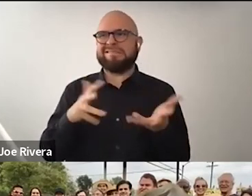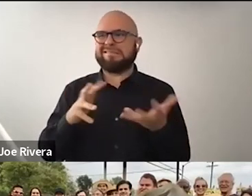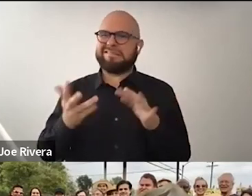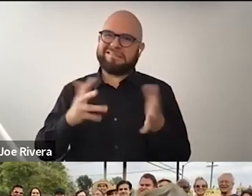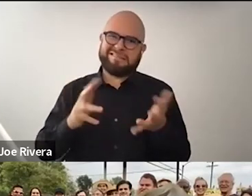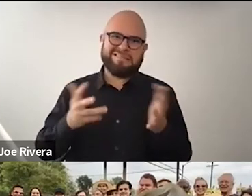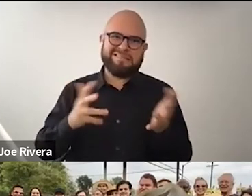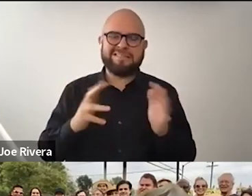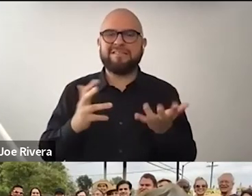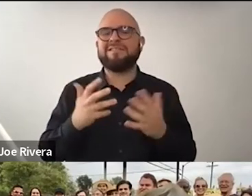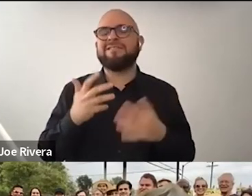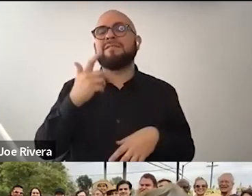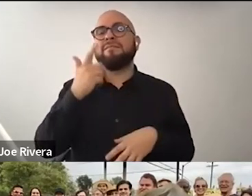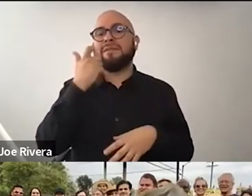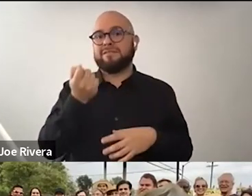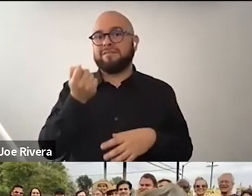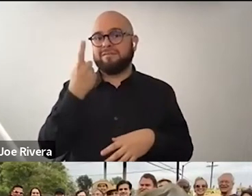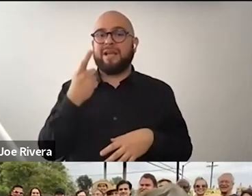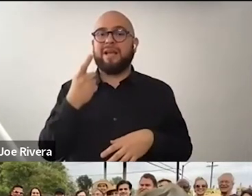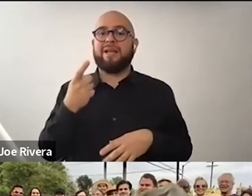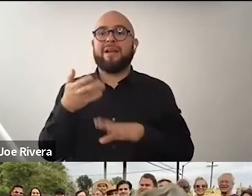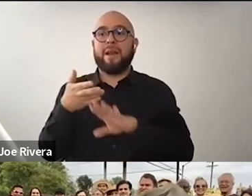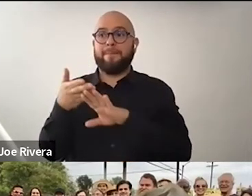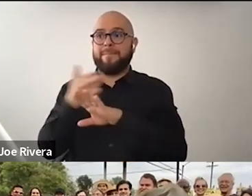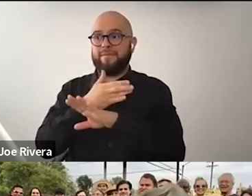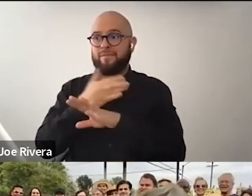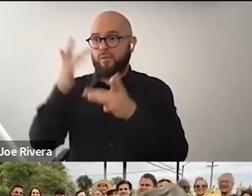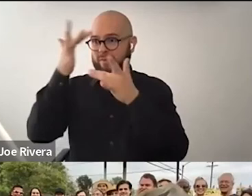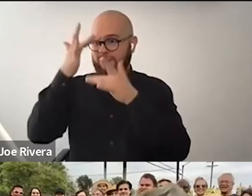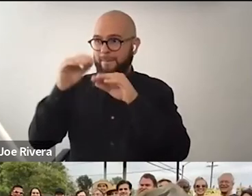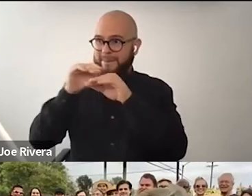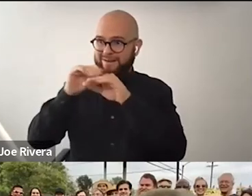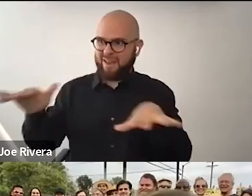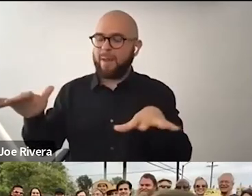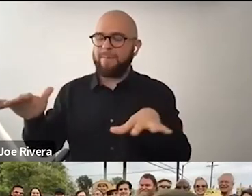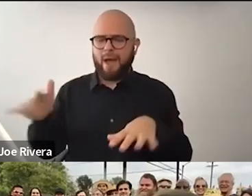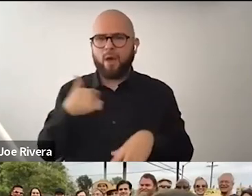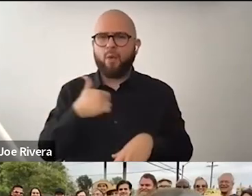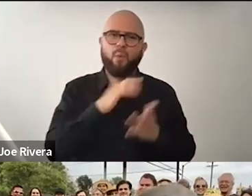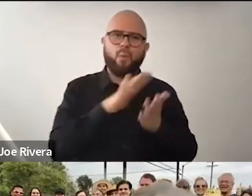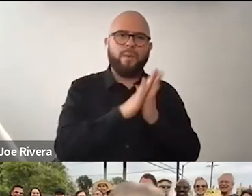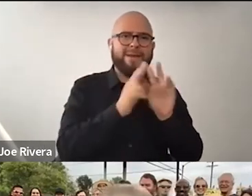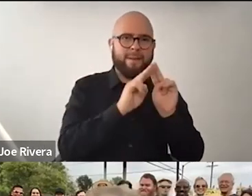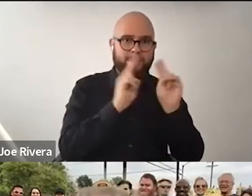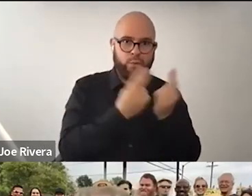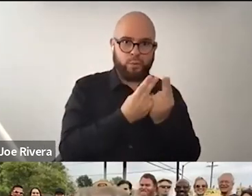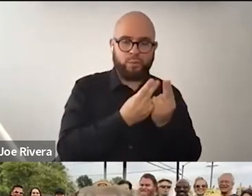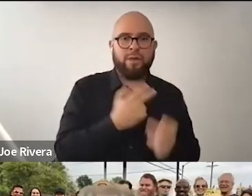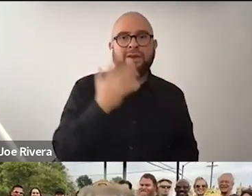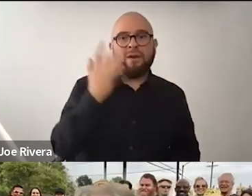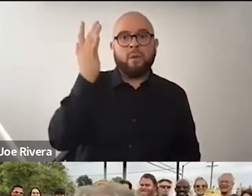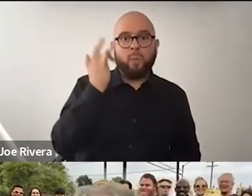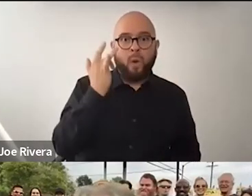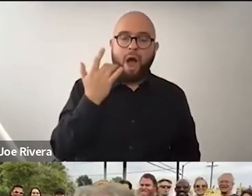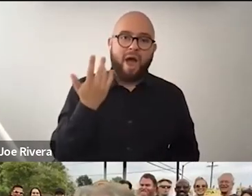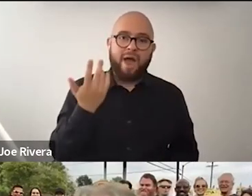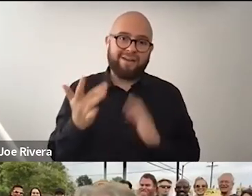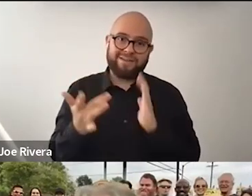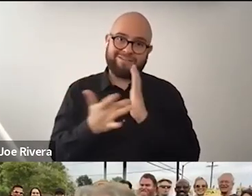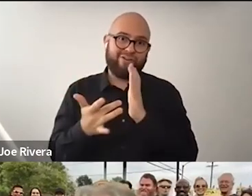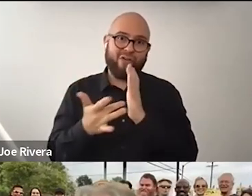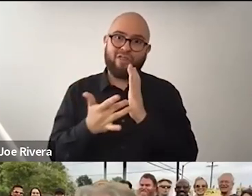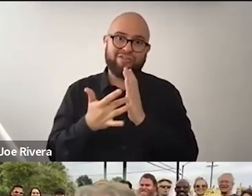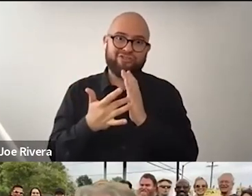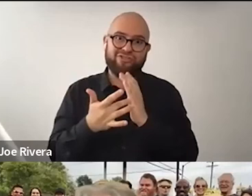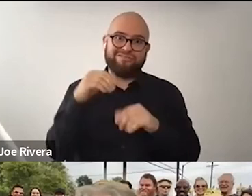pandemic. And it was really because emerging technologies in our field have changed hugely with